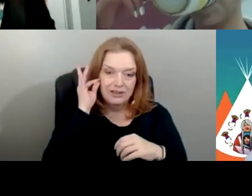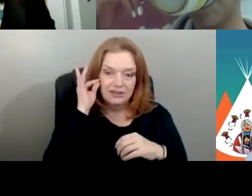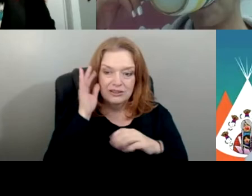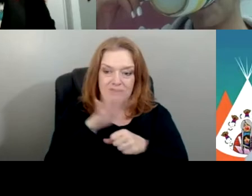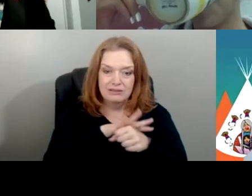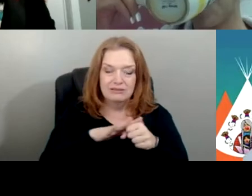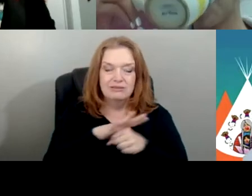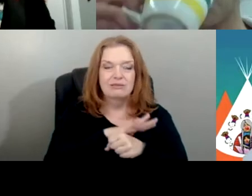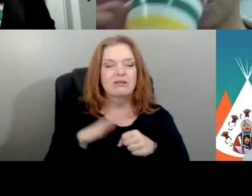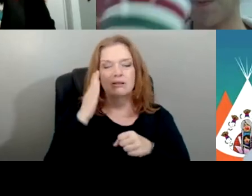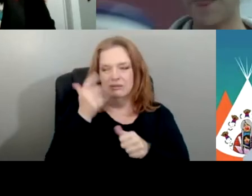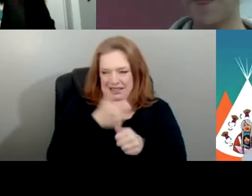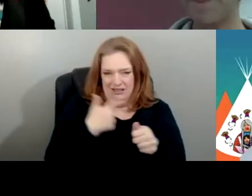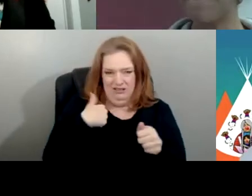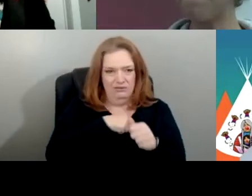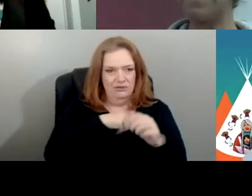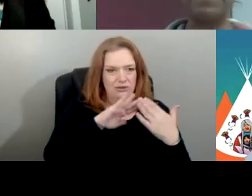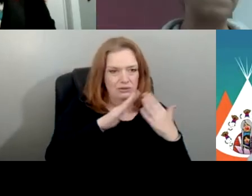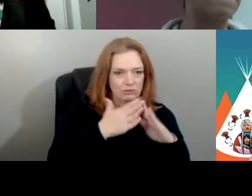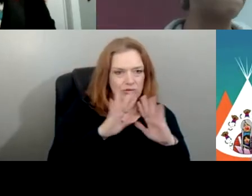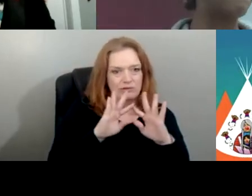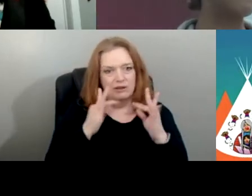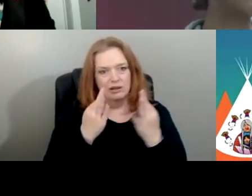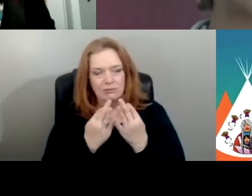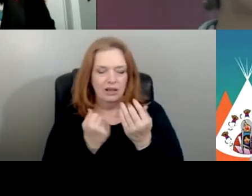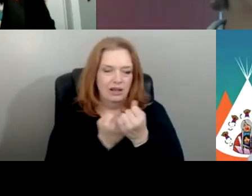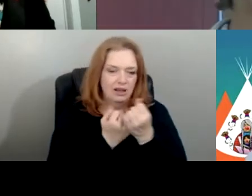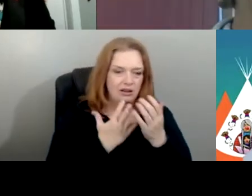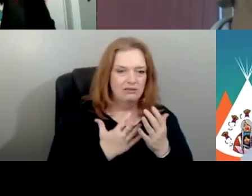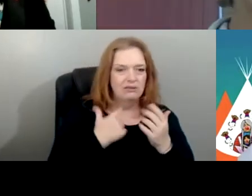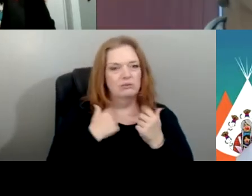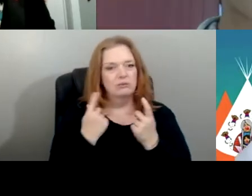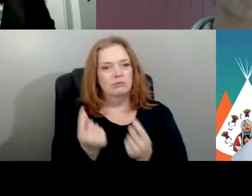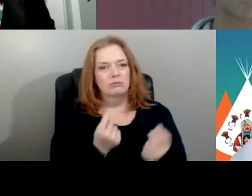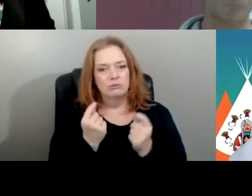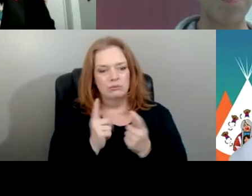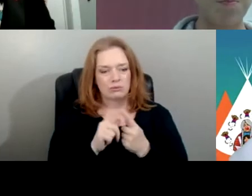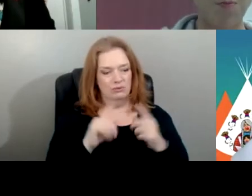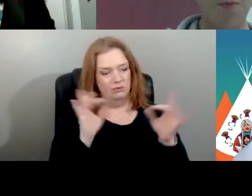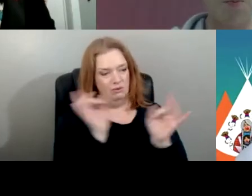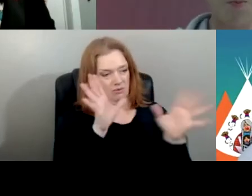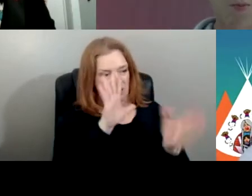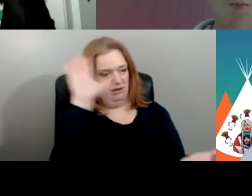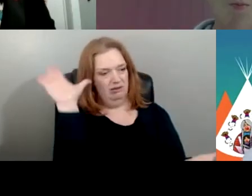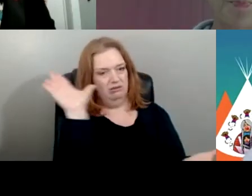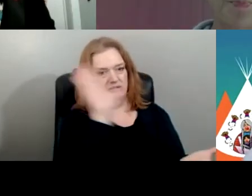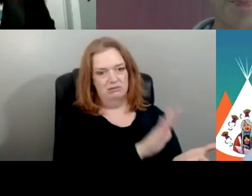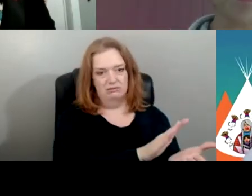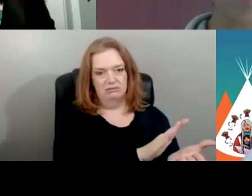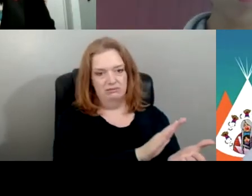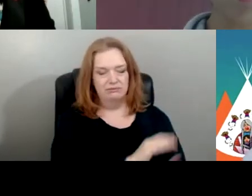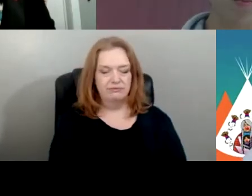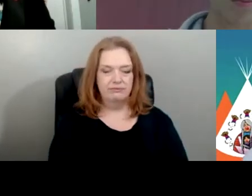as community members, as family members, as advocates, and as educators to mitigate the violence that we're seeing.